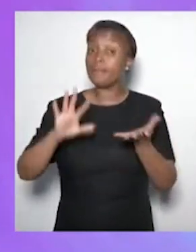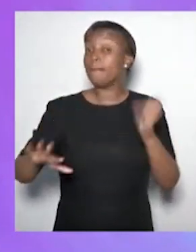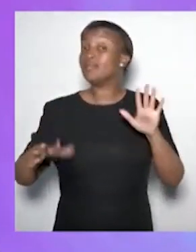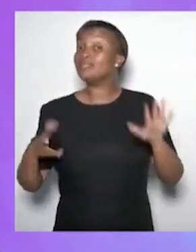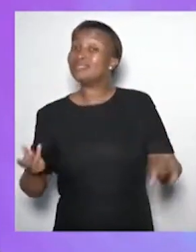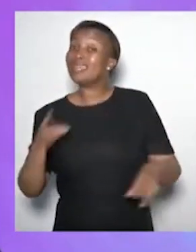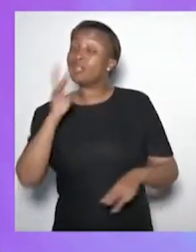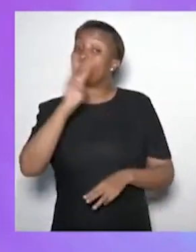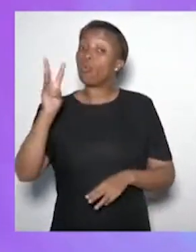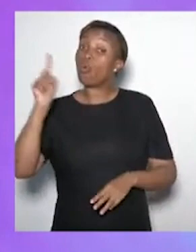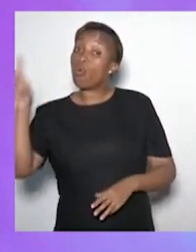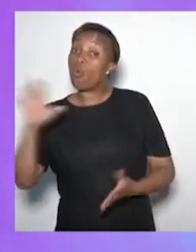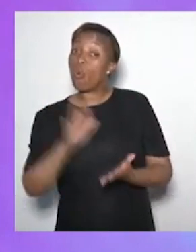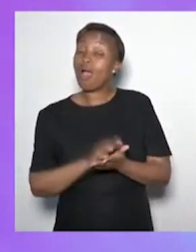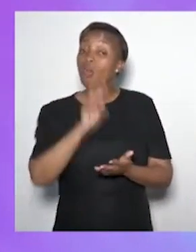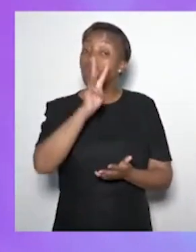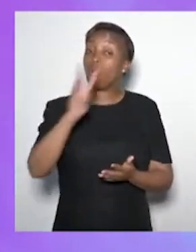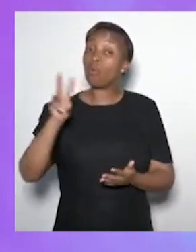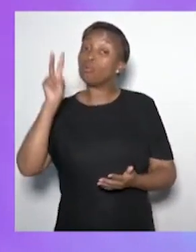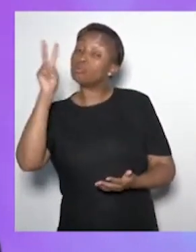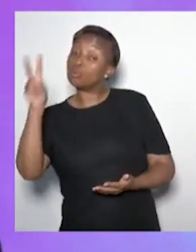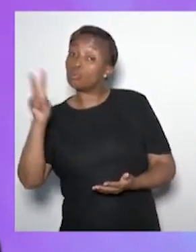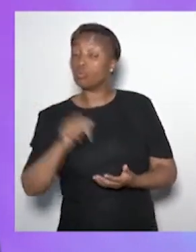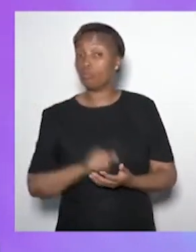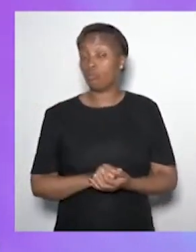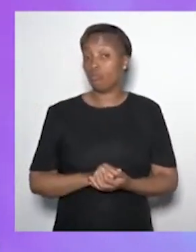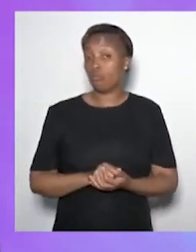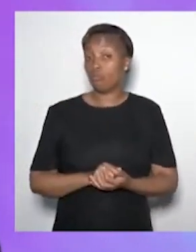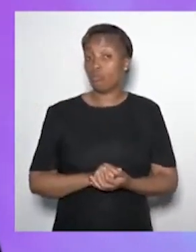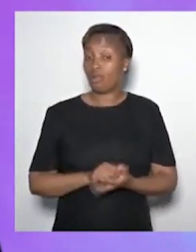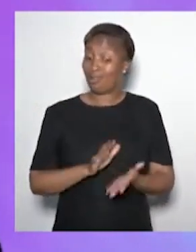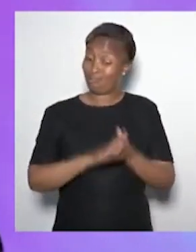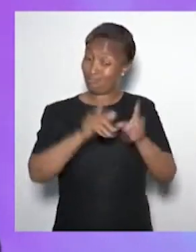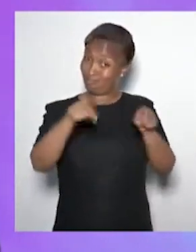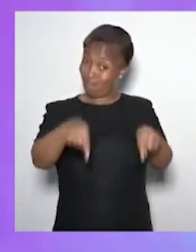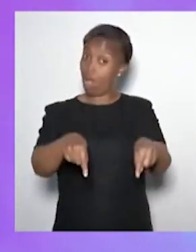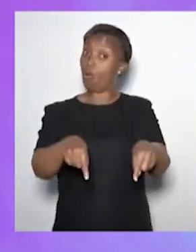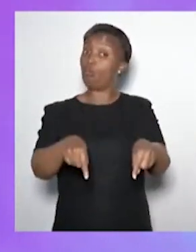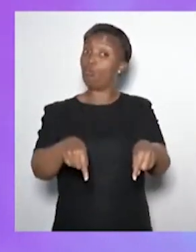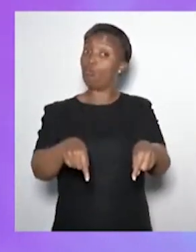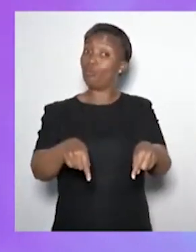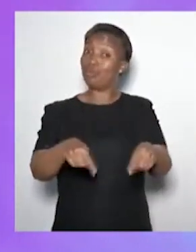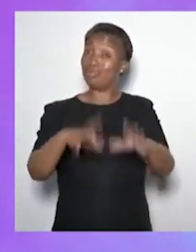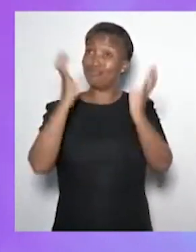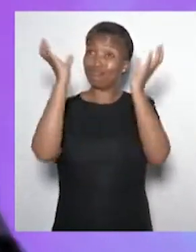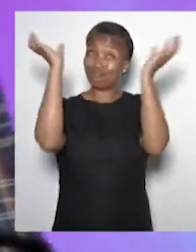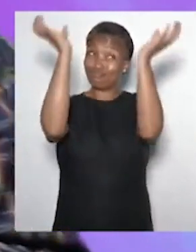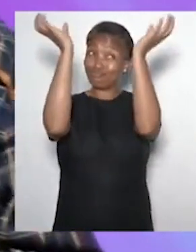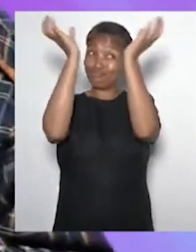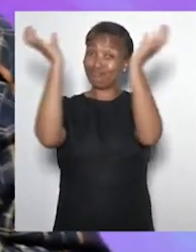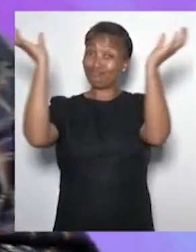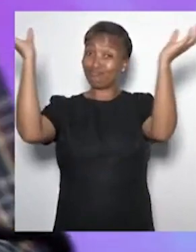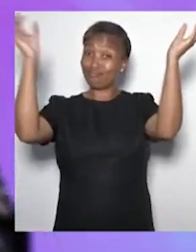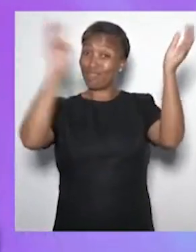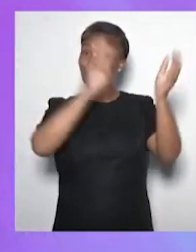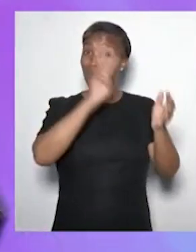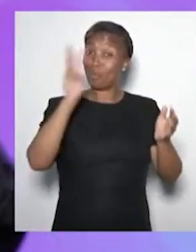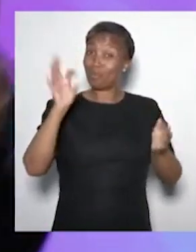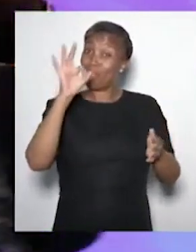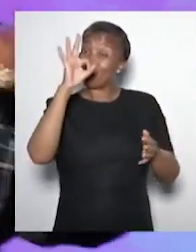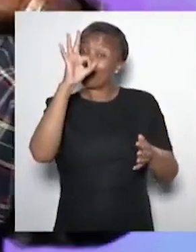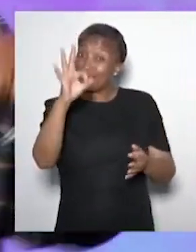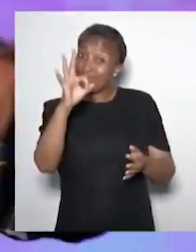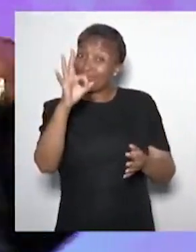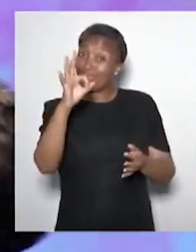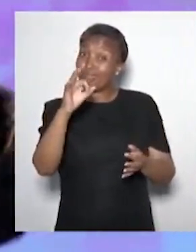World War I, World War II, and now the clouds of World War III are